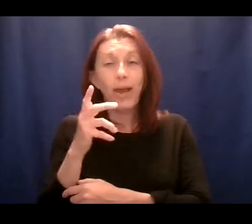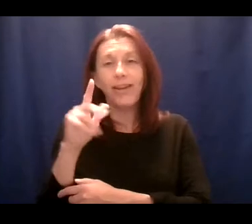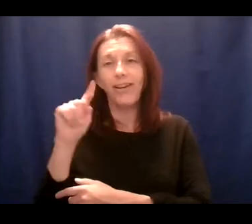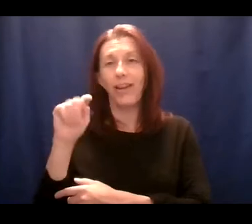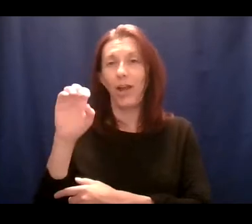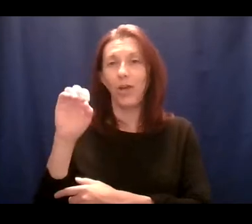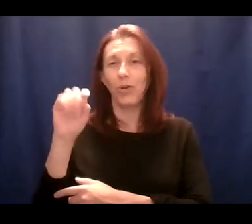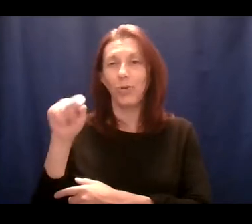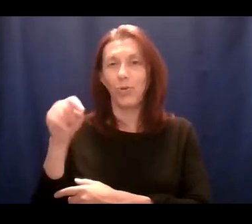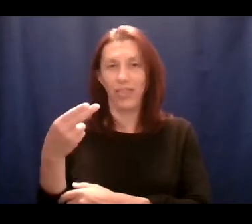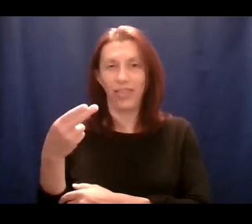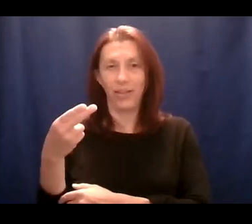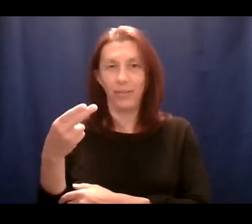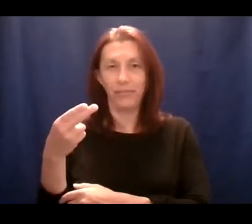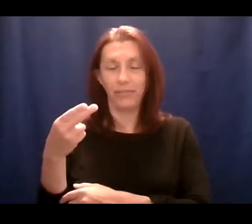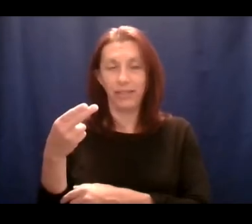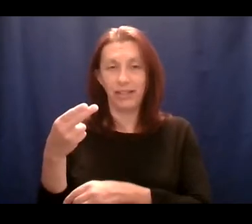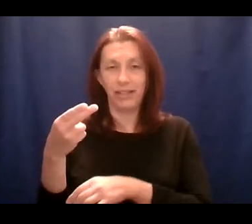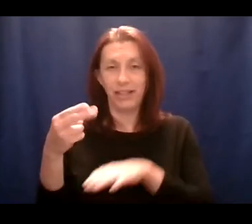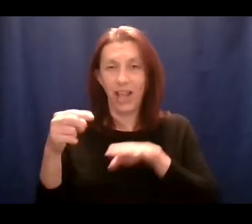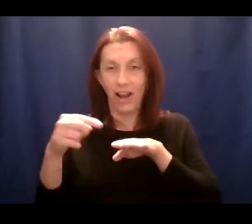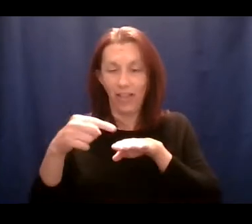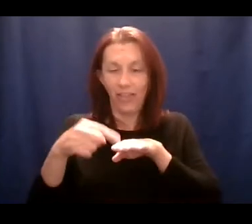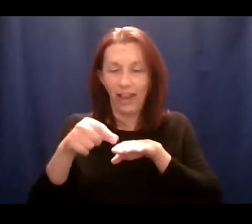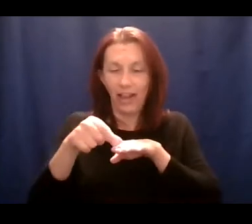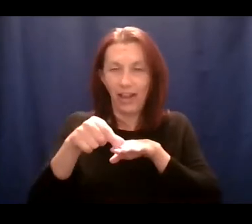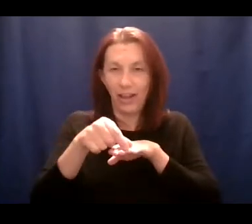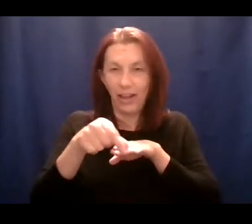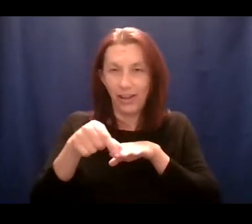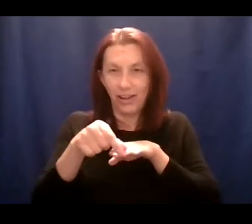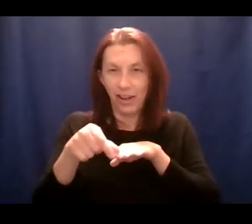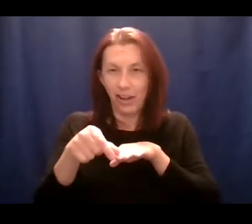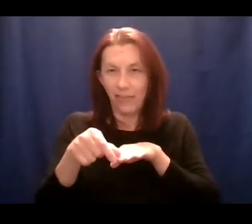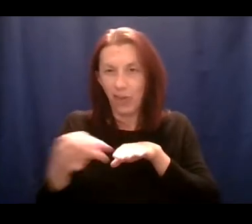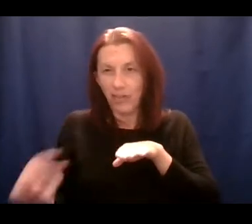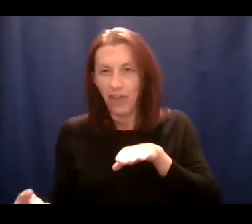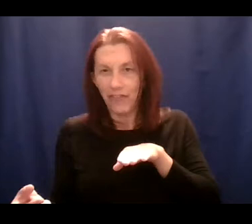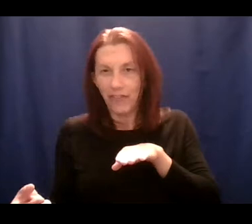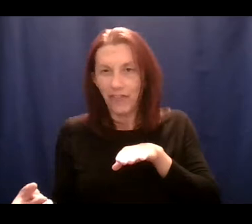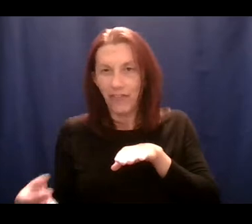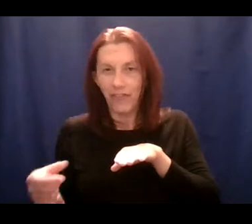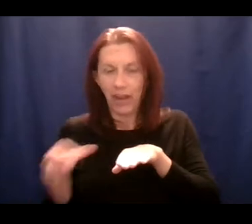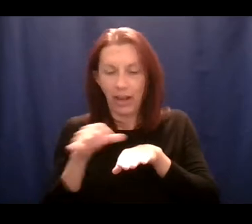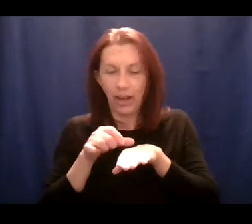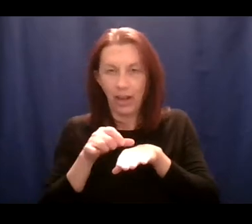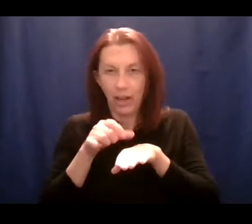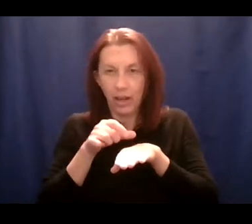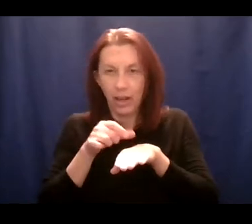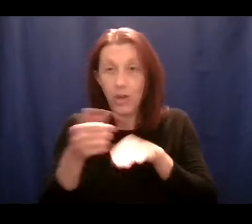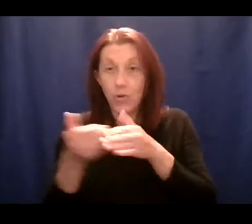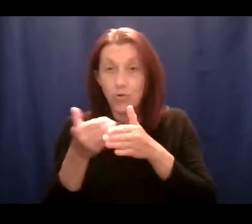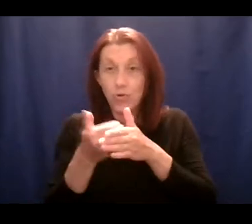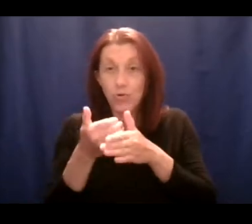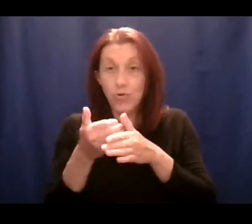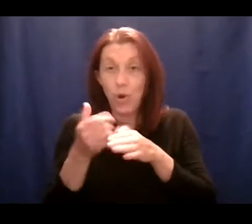end, this one here falls off, and just like the sharks, it's replaced by new teeth that are pushed from the back